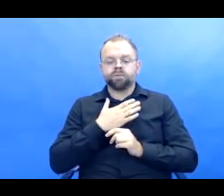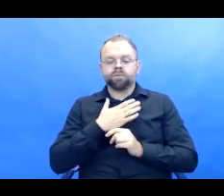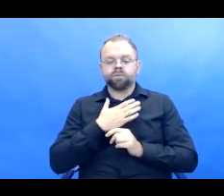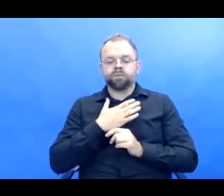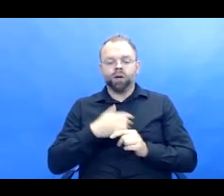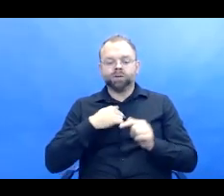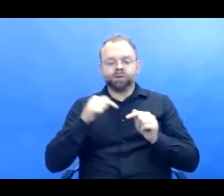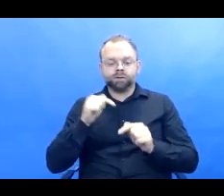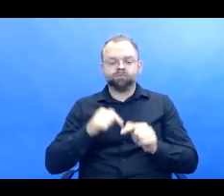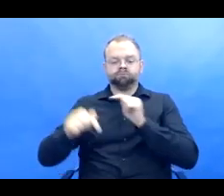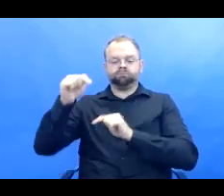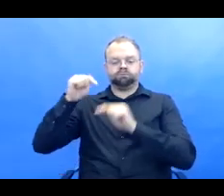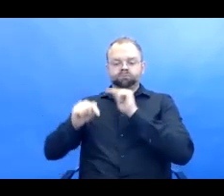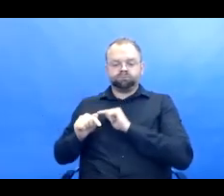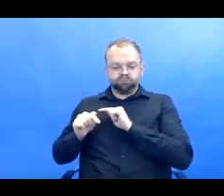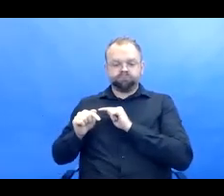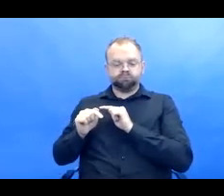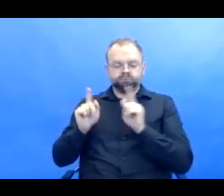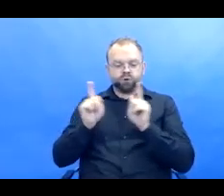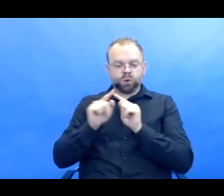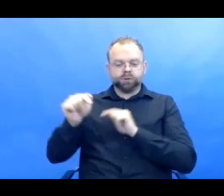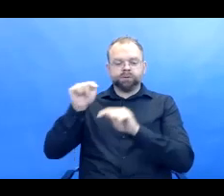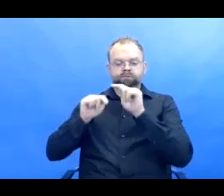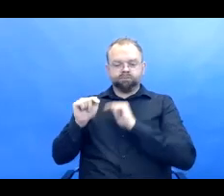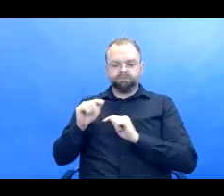Ola Abu Al-Gaib from the UNPRPD.